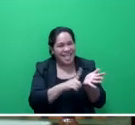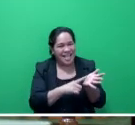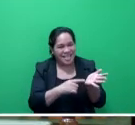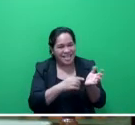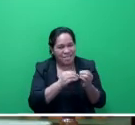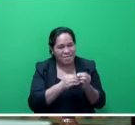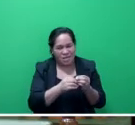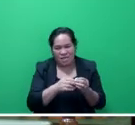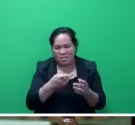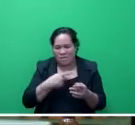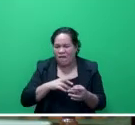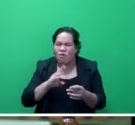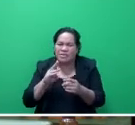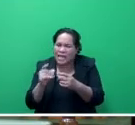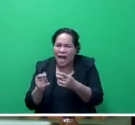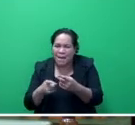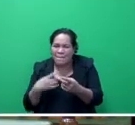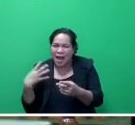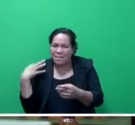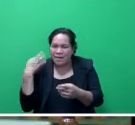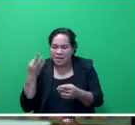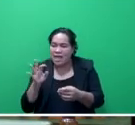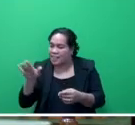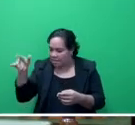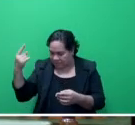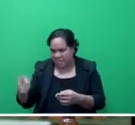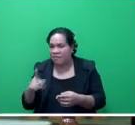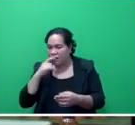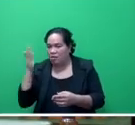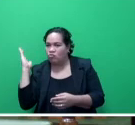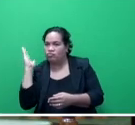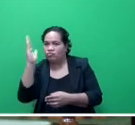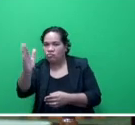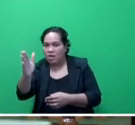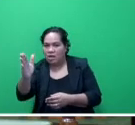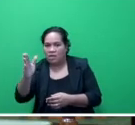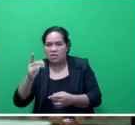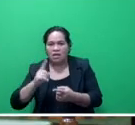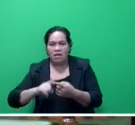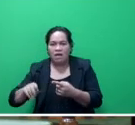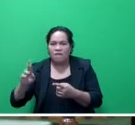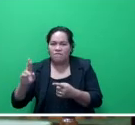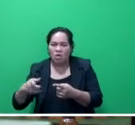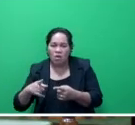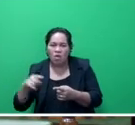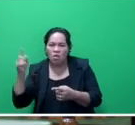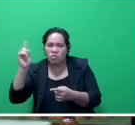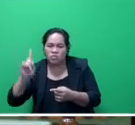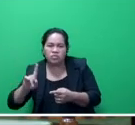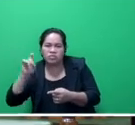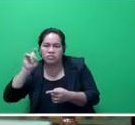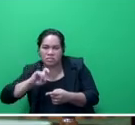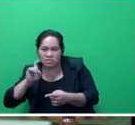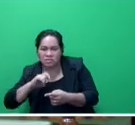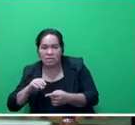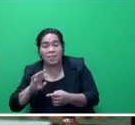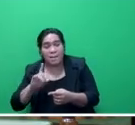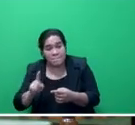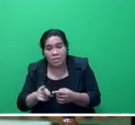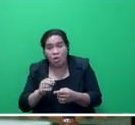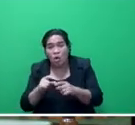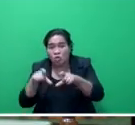certain applications, and they can directly register instruments with the Register of Titles or lodge proceedings in court. Consent is still required,